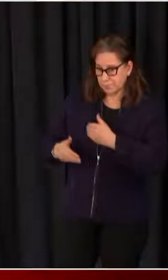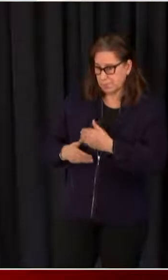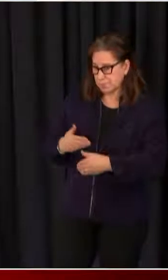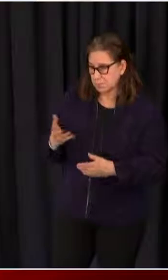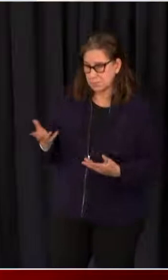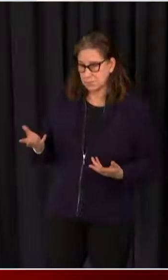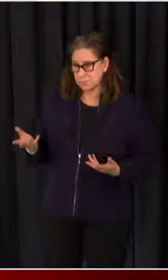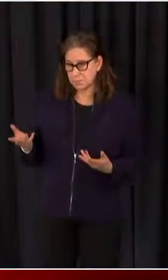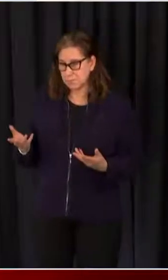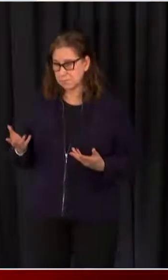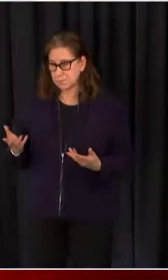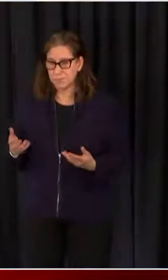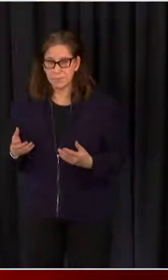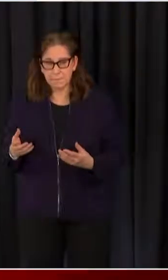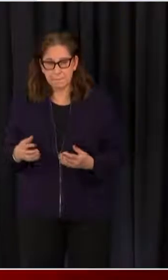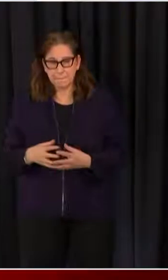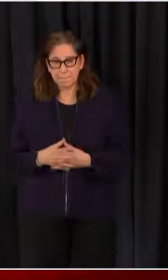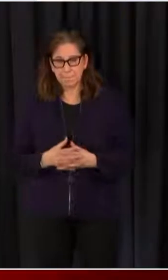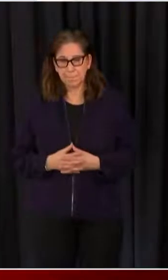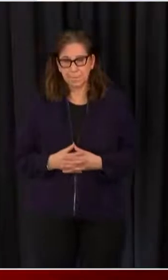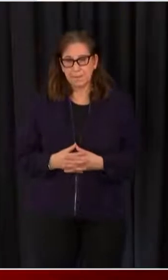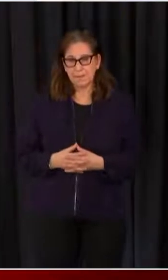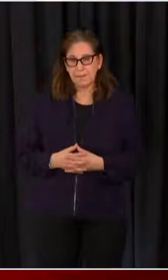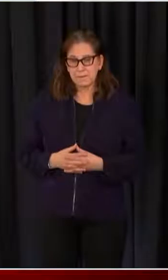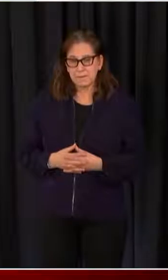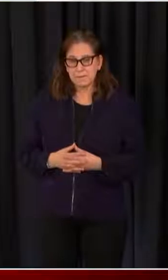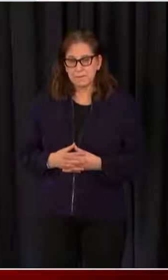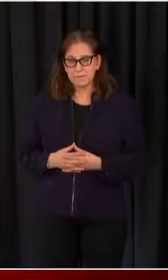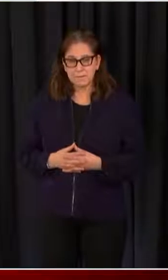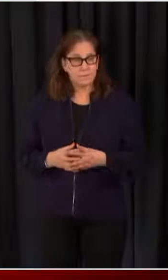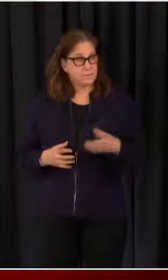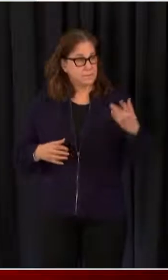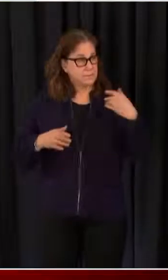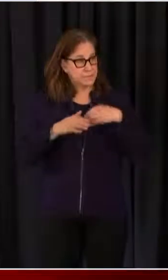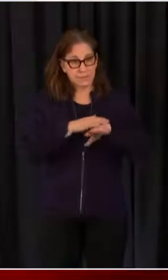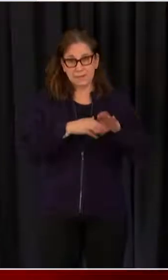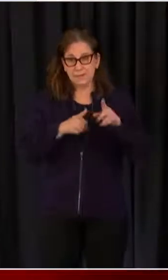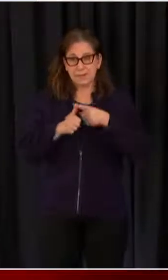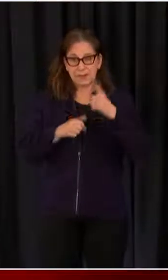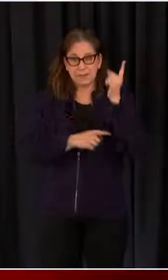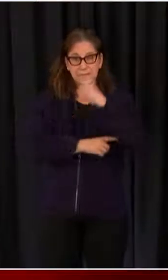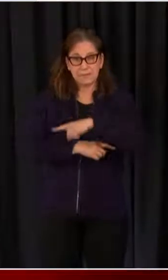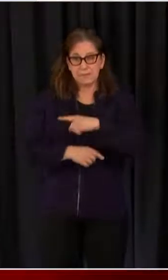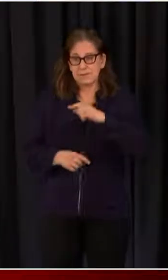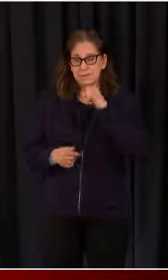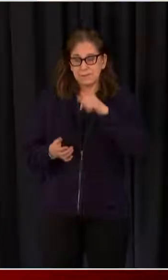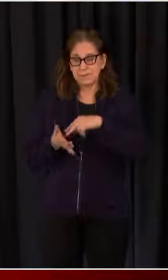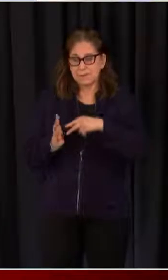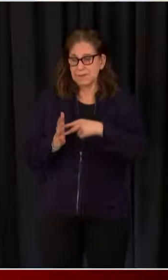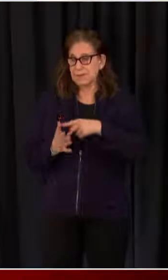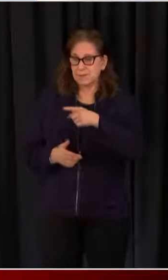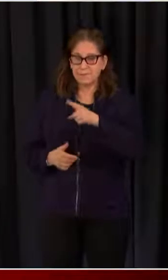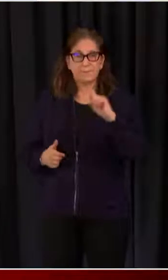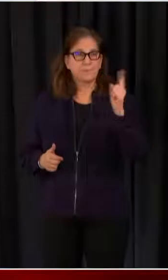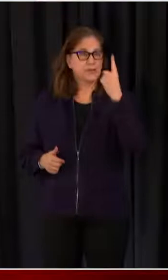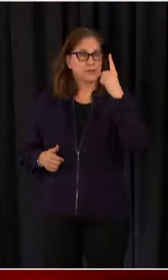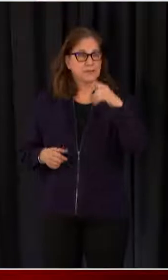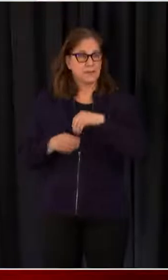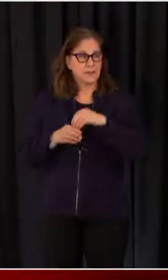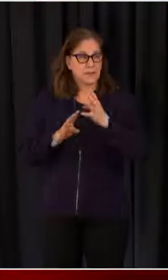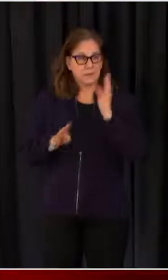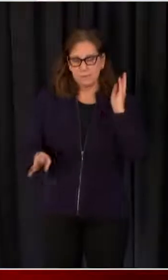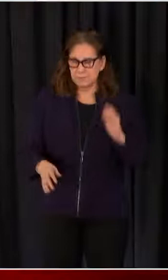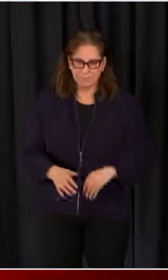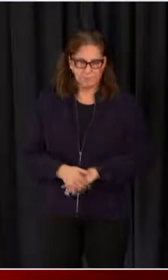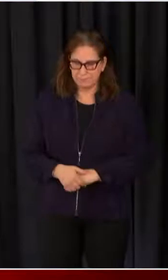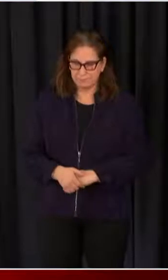day that it opens doesn't mean you're going to be the first person to get a vaccine appointment. It has to do, again, with those priorities that I've just listed to